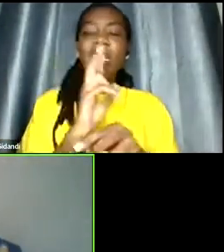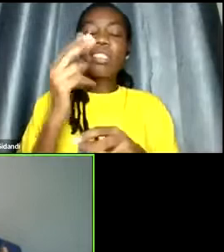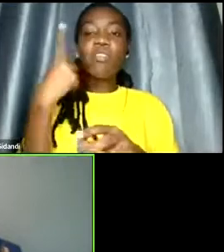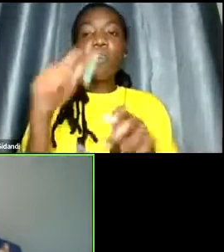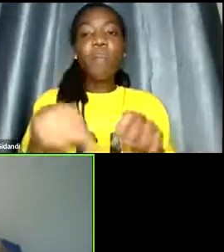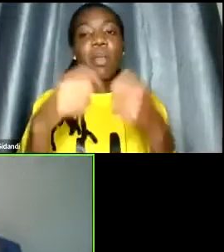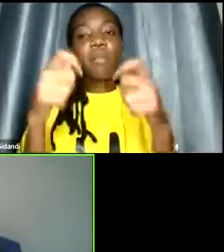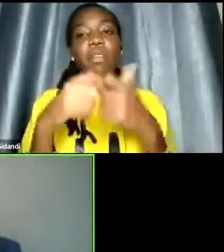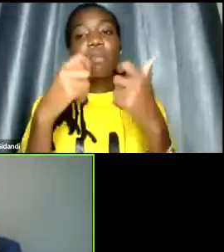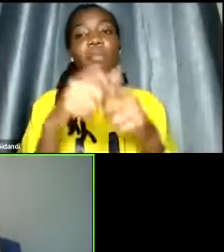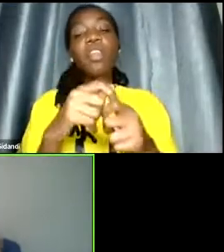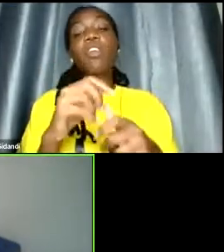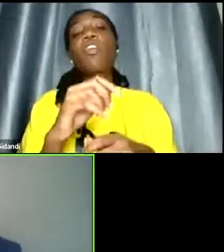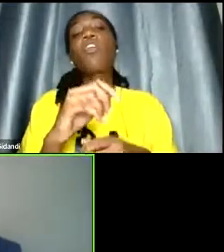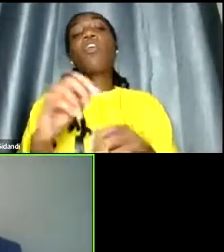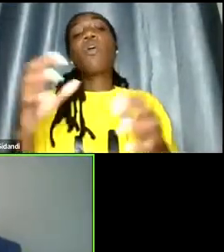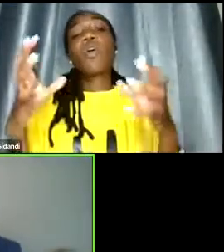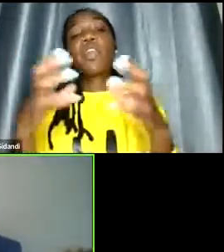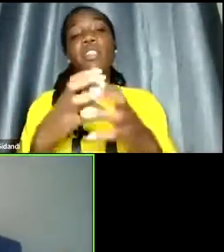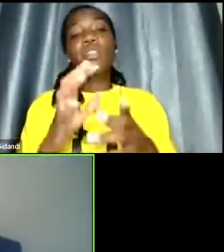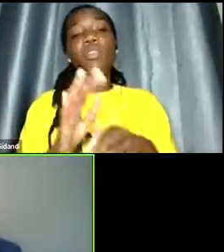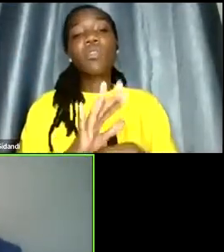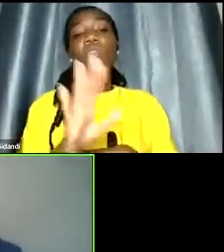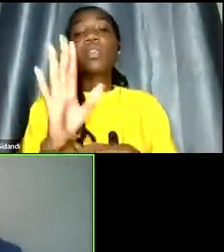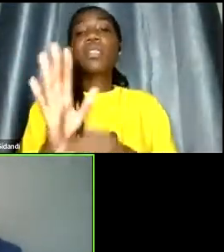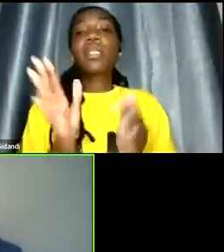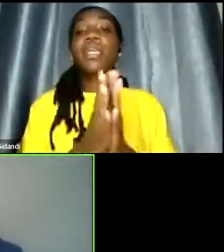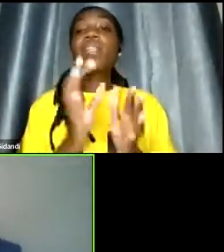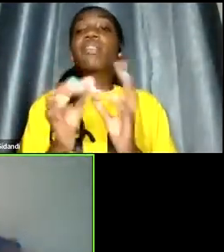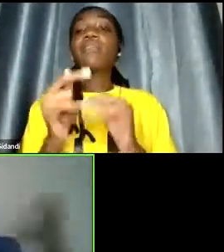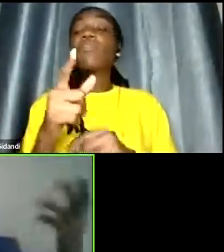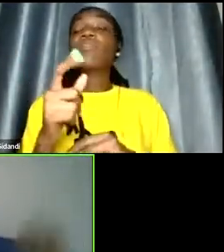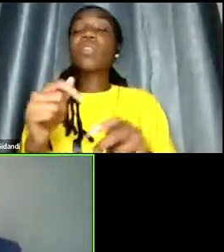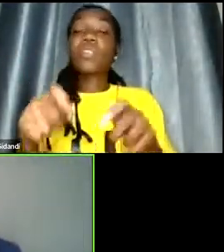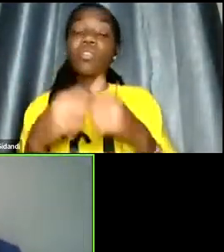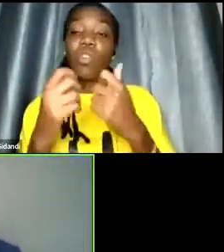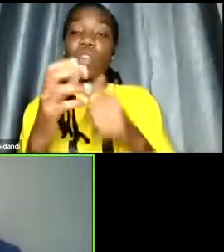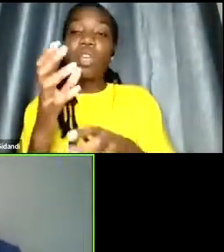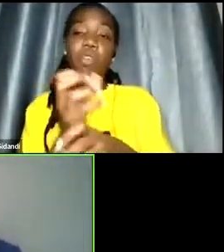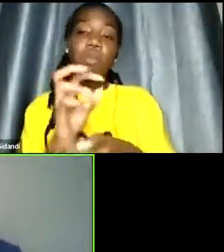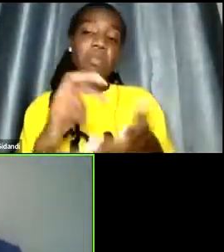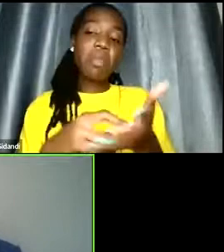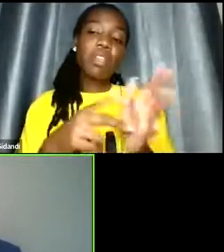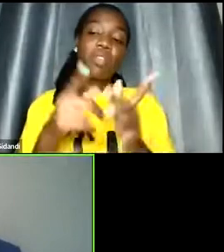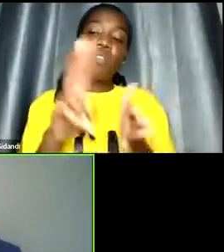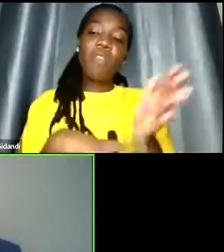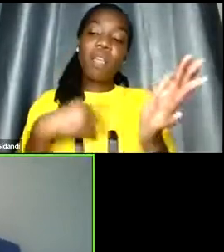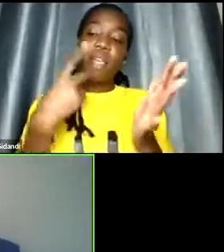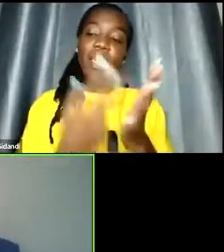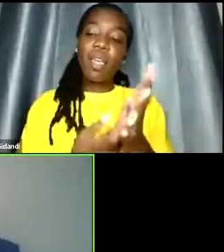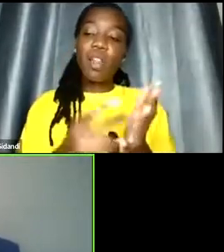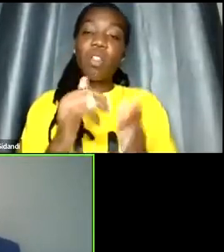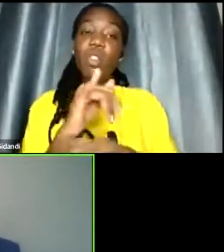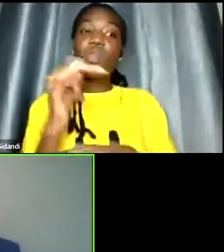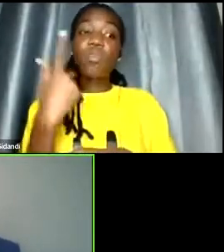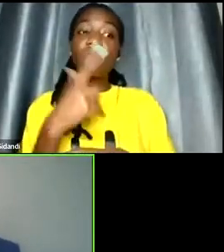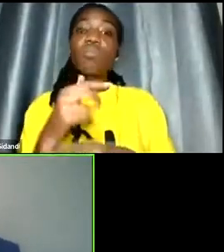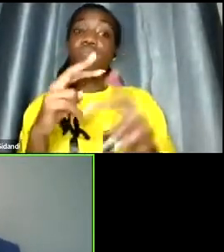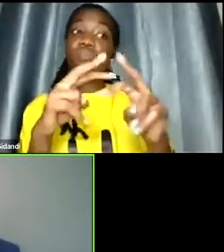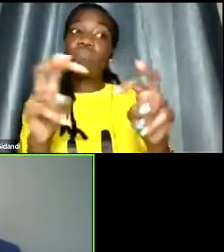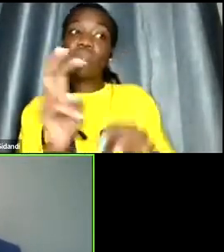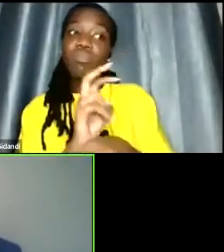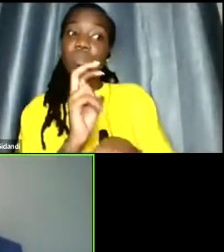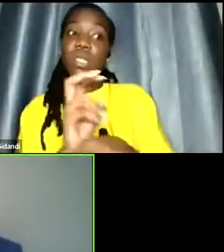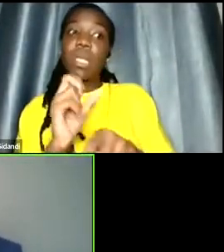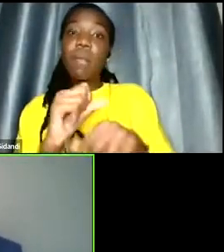you don't destroy your organization, you'll get caught out by some of these investigative organizations like the IGG, the Ombudsman,